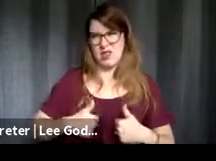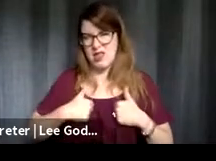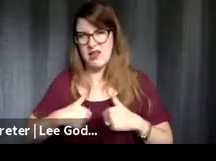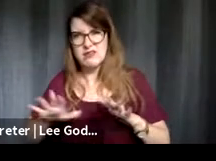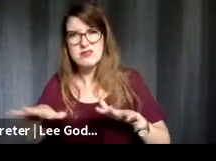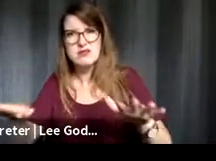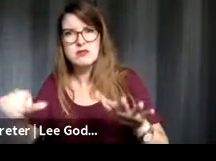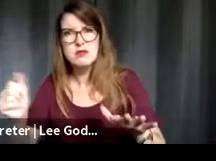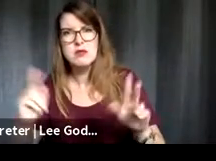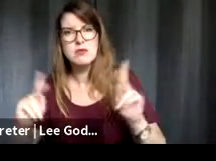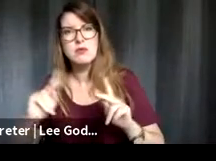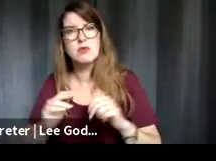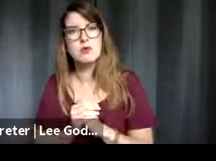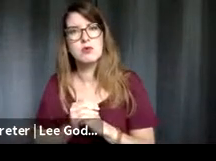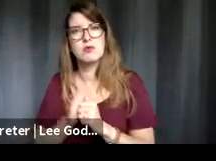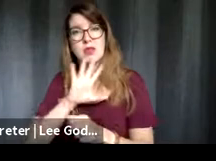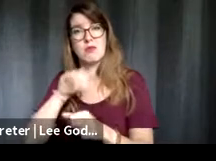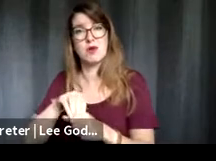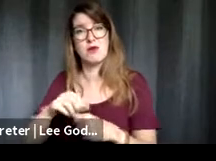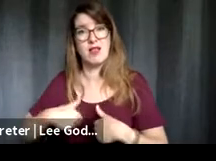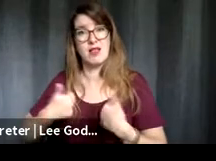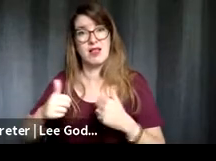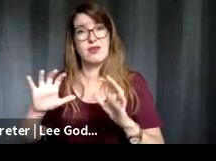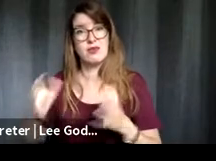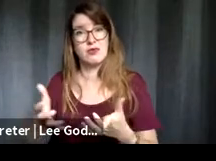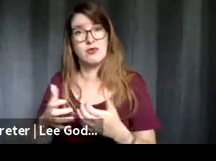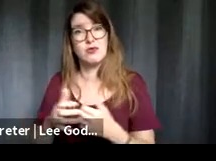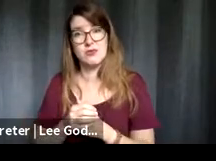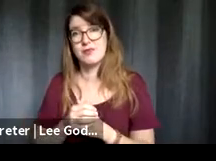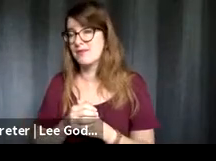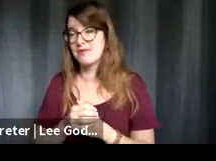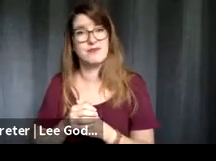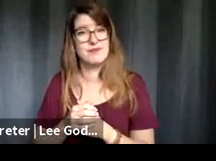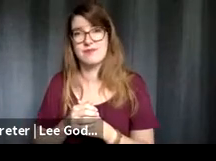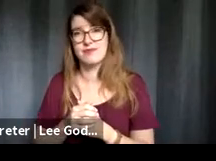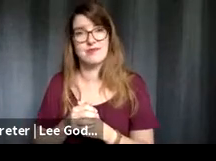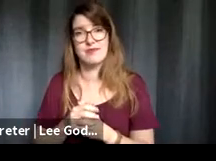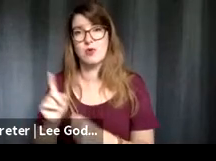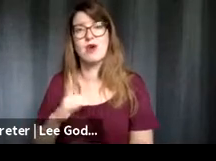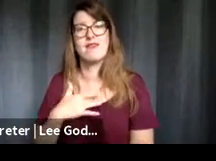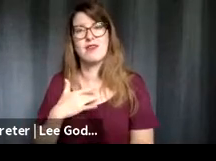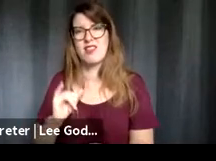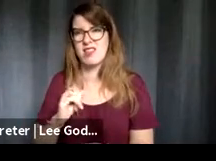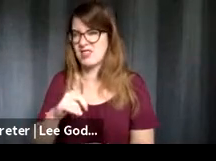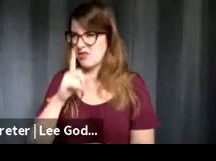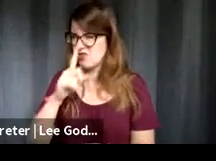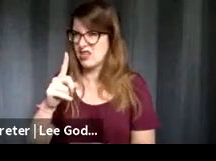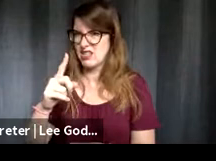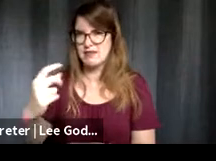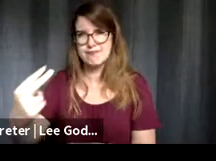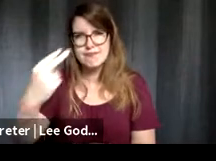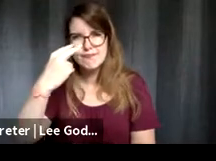me. Being a part of a life group where I felt seen and